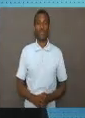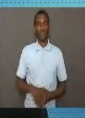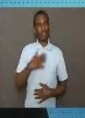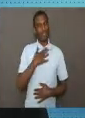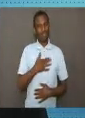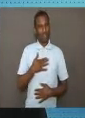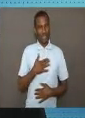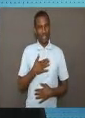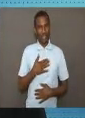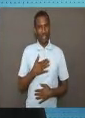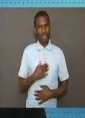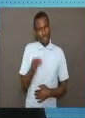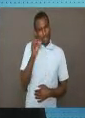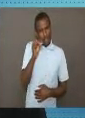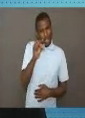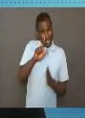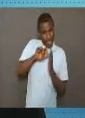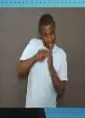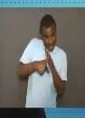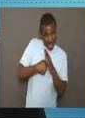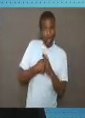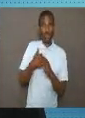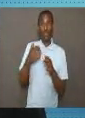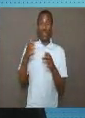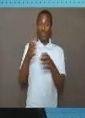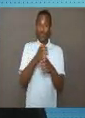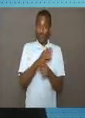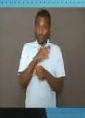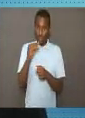Please take a few minutes to write it down.